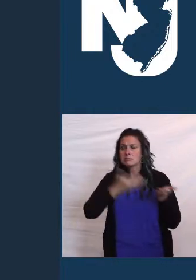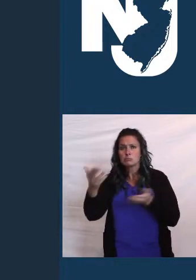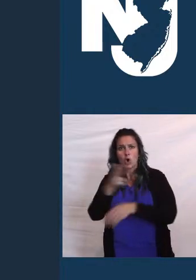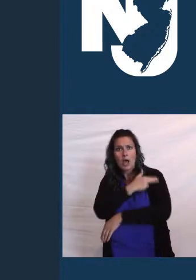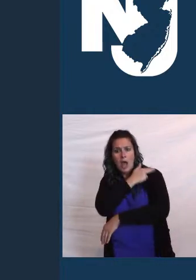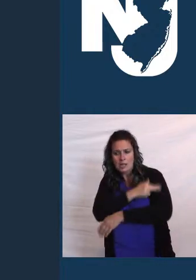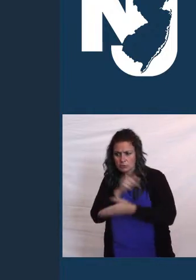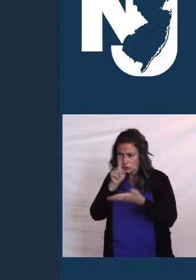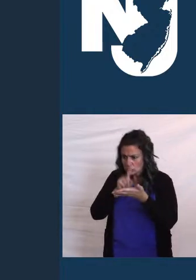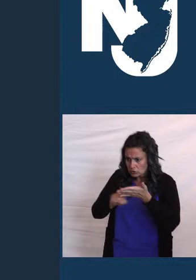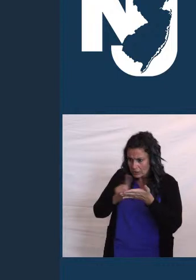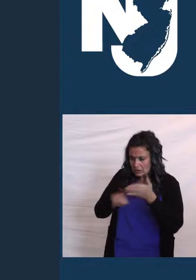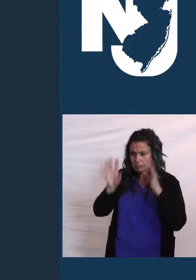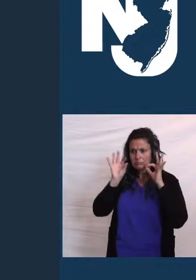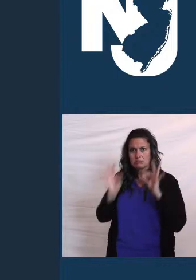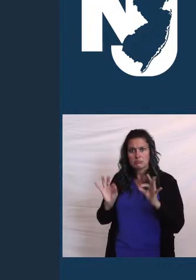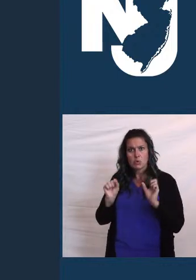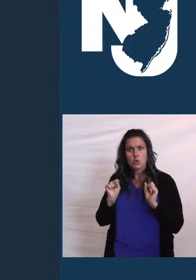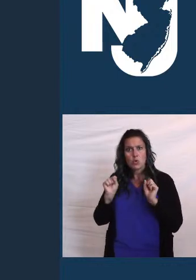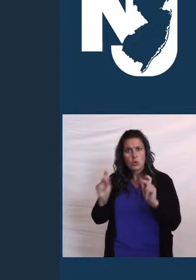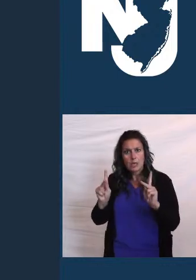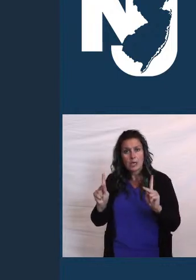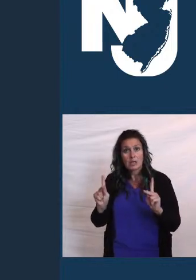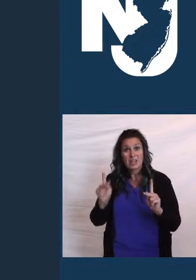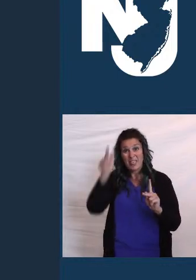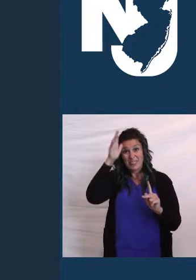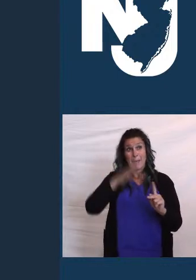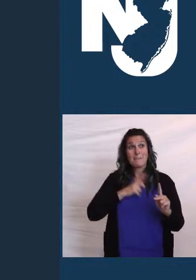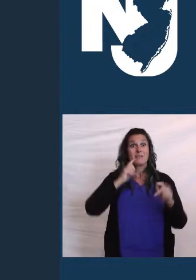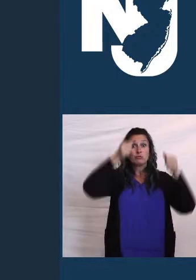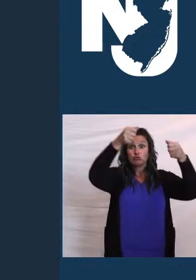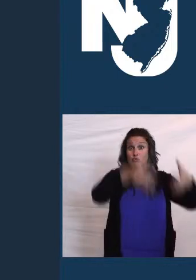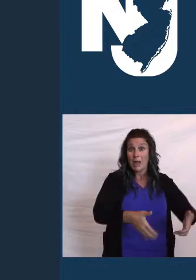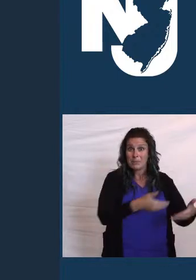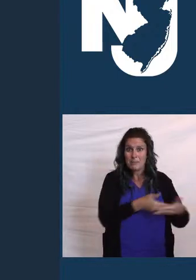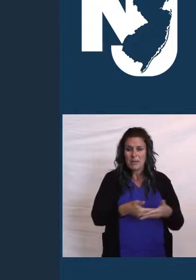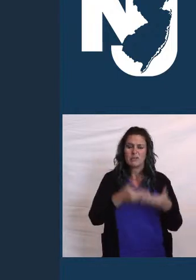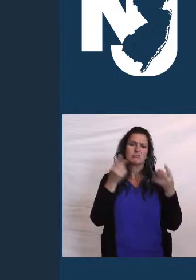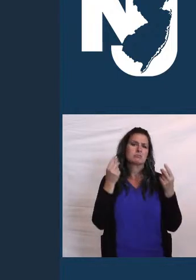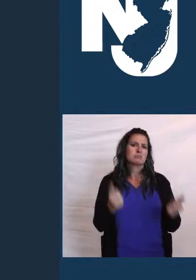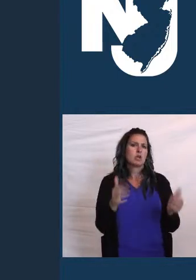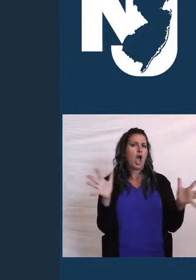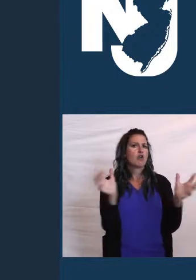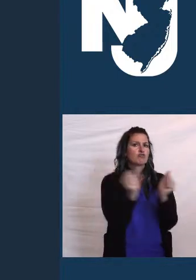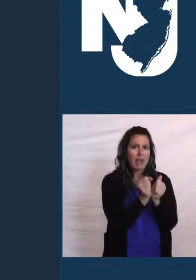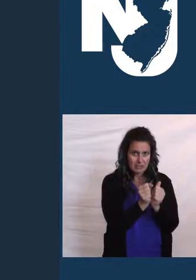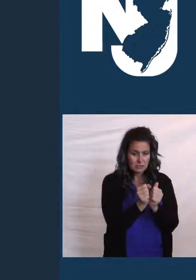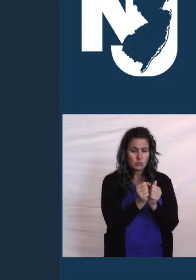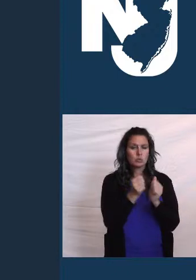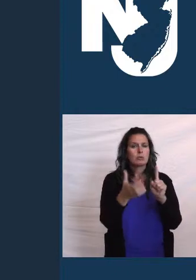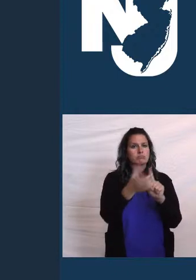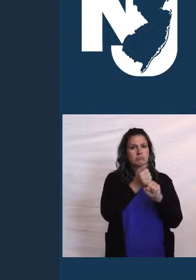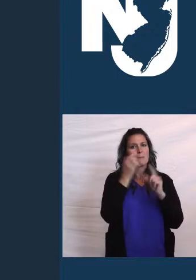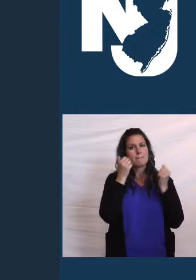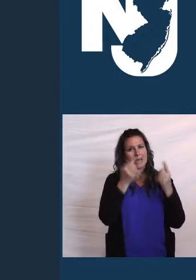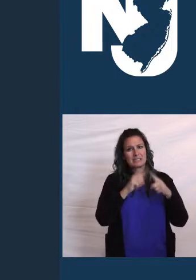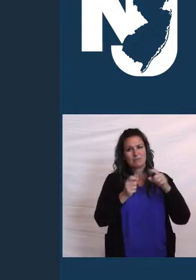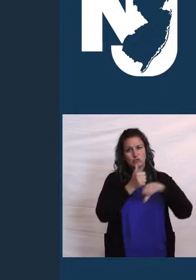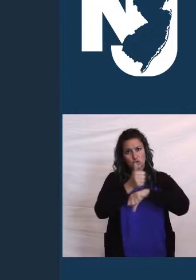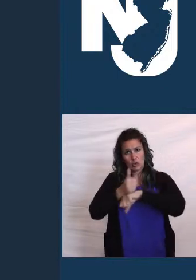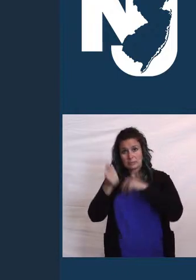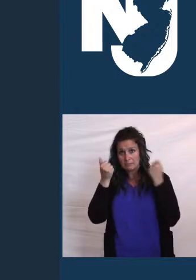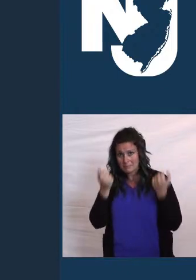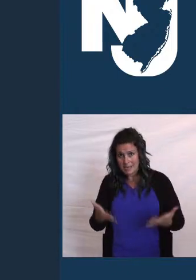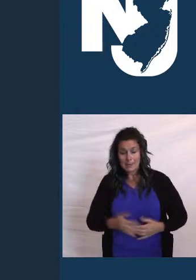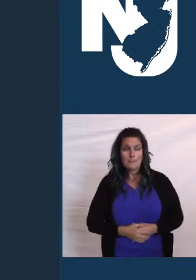as a precaution. The man who dropped the baby, by the way, was immediately arrested on multiple charges. So thank you to